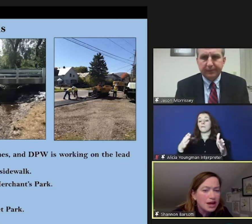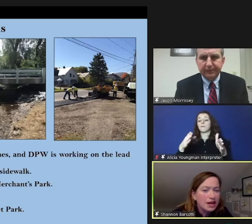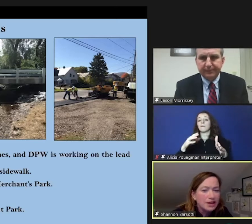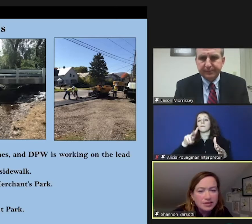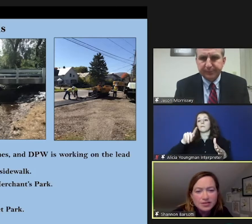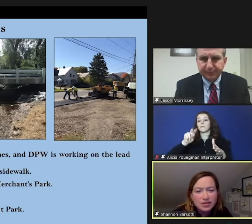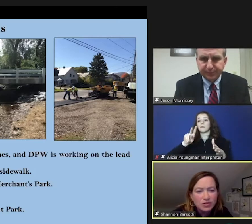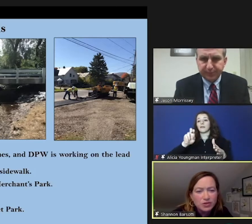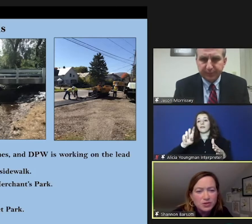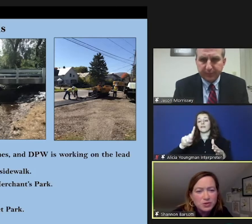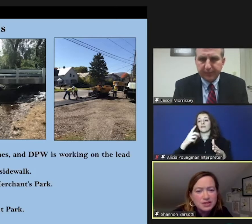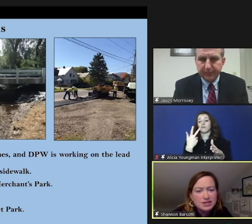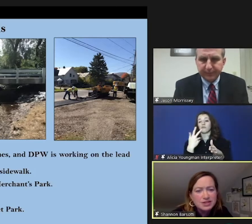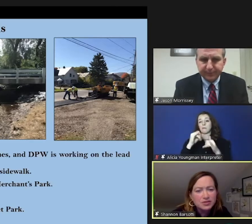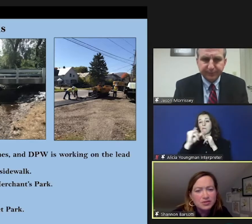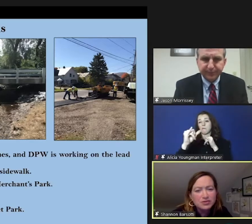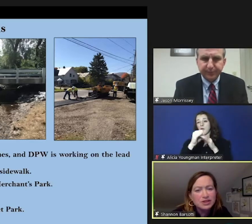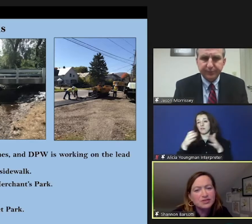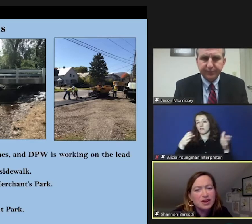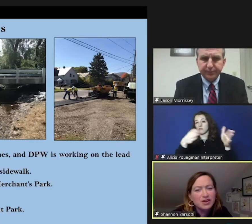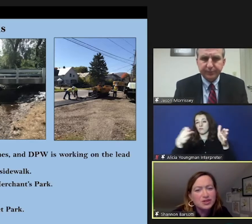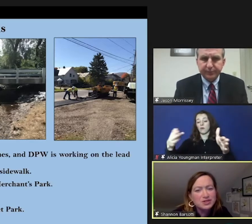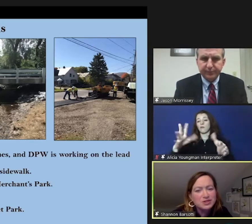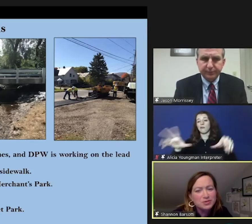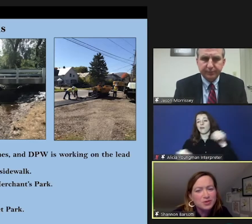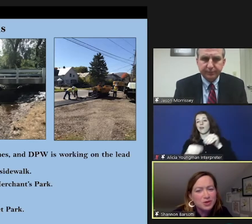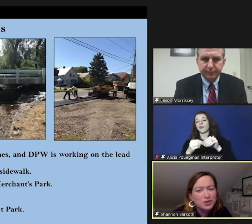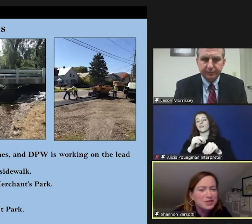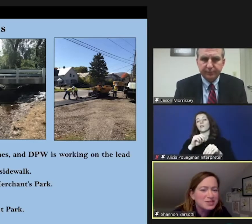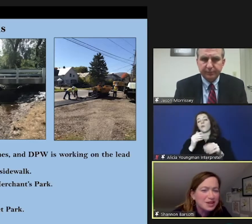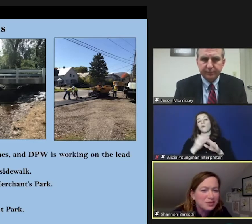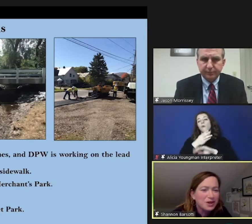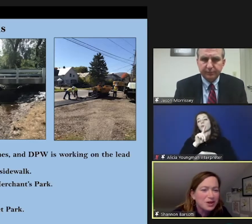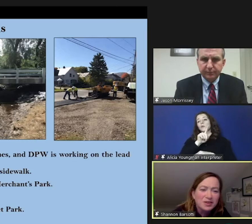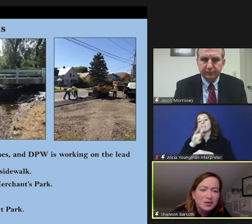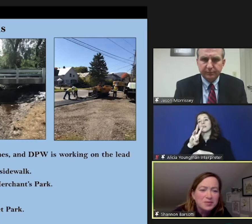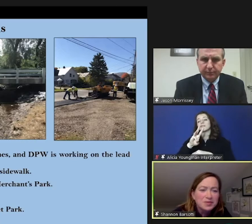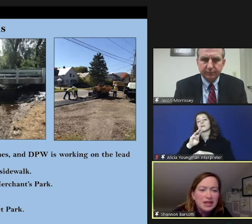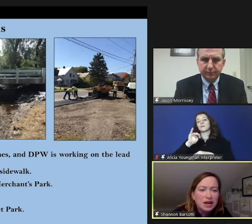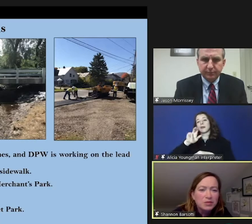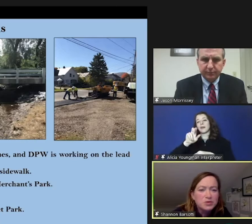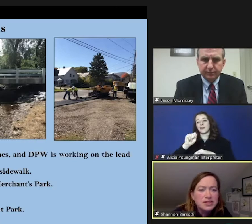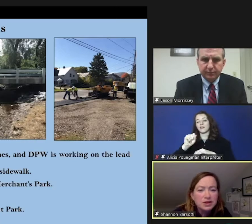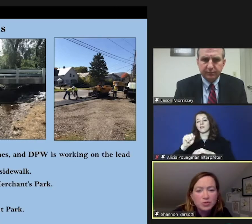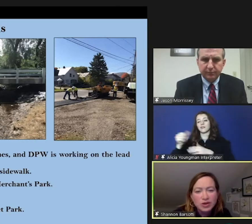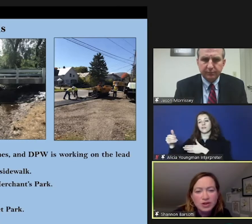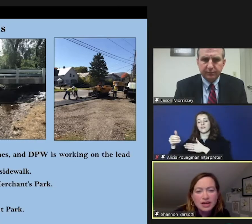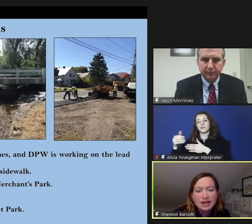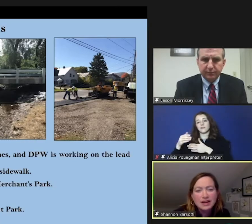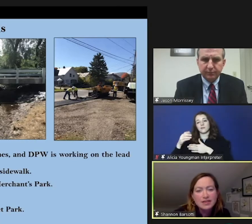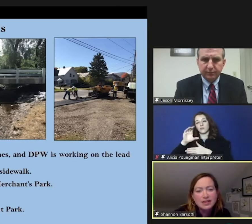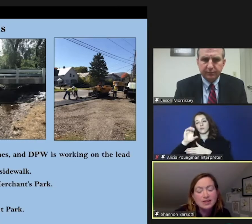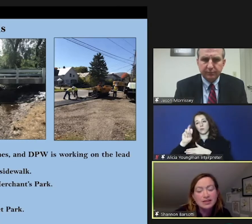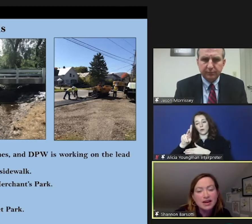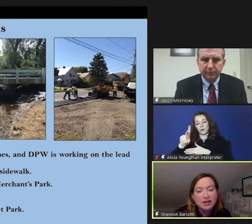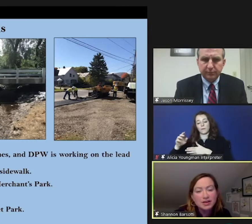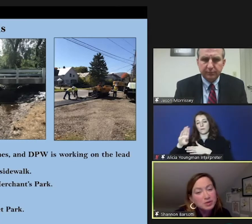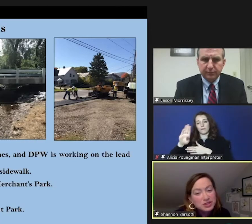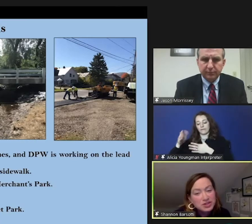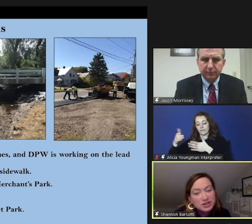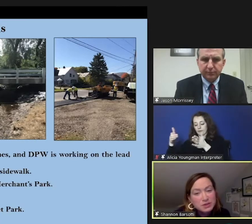of road and added over 2,600 feet of concrete curb and sidewalk, helped with site work and